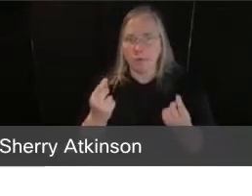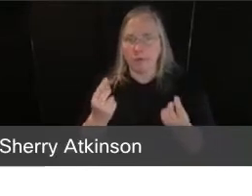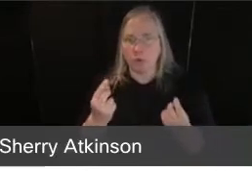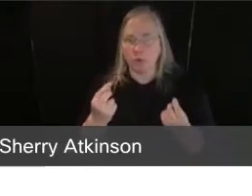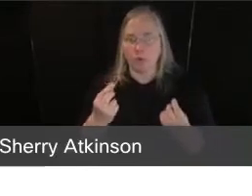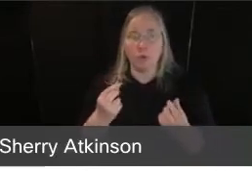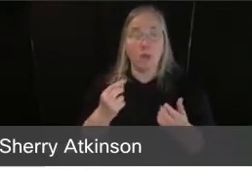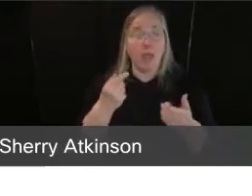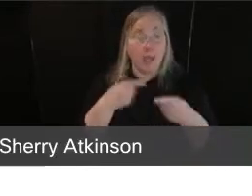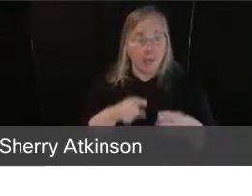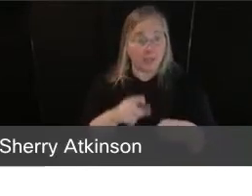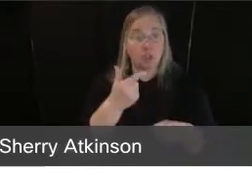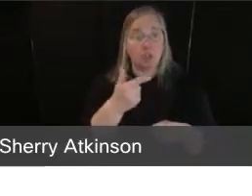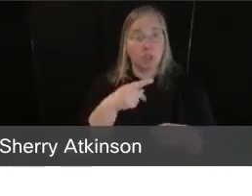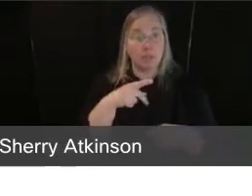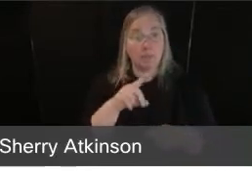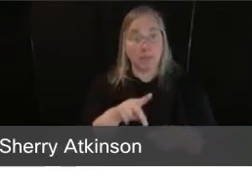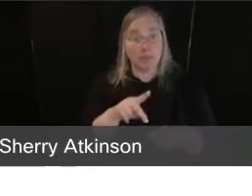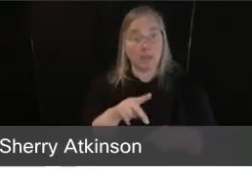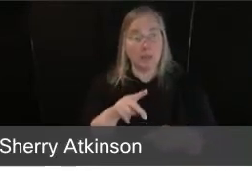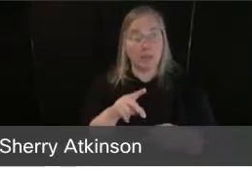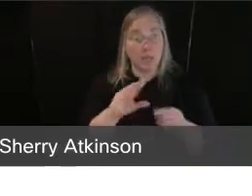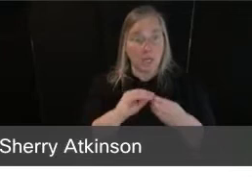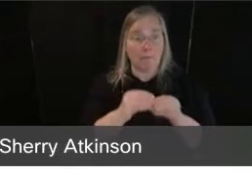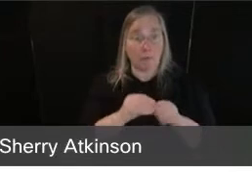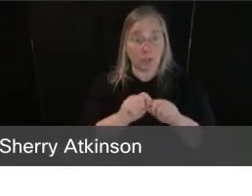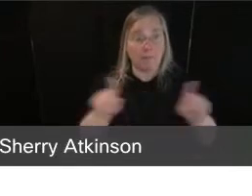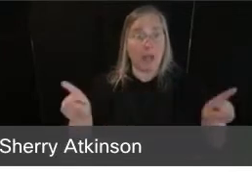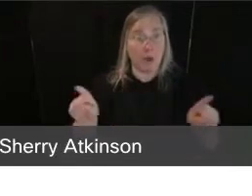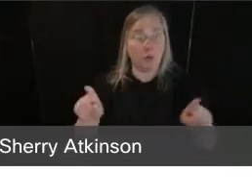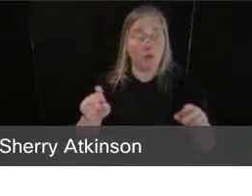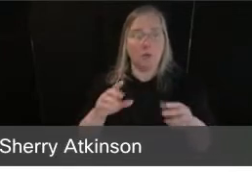we're still heading for kind of a rocky road, statewide,